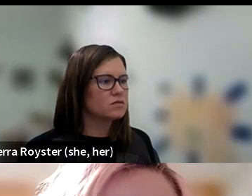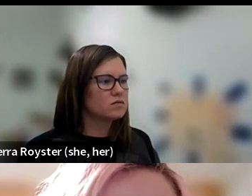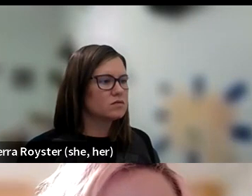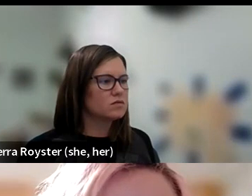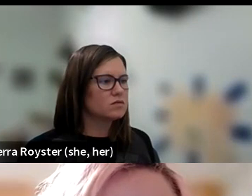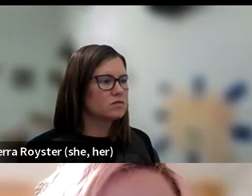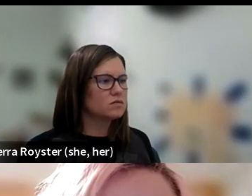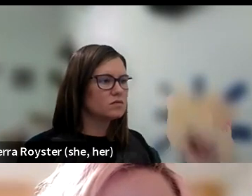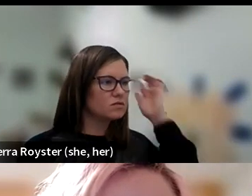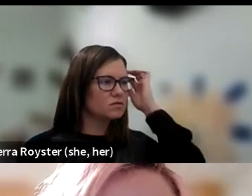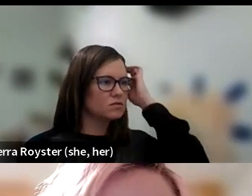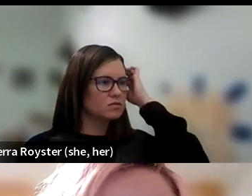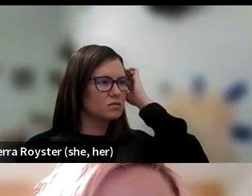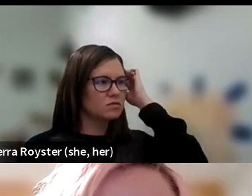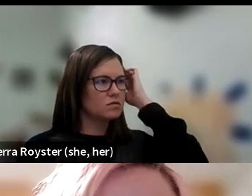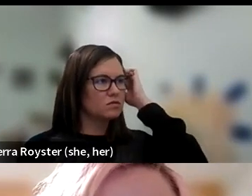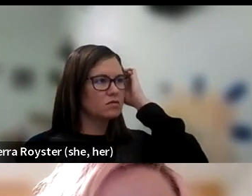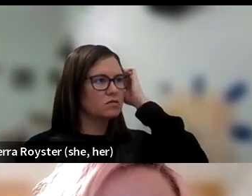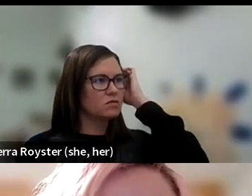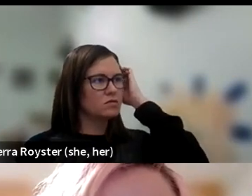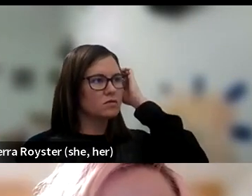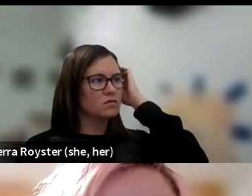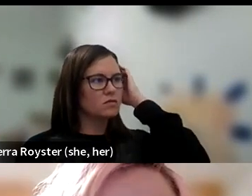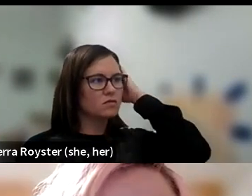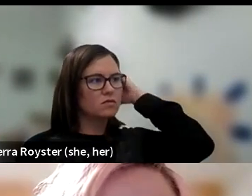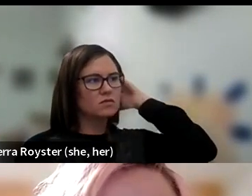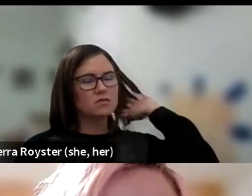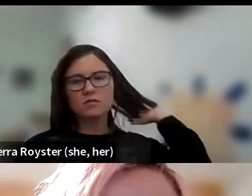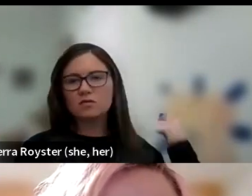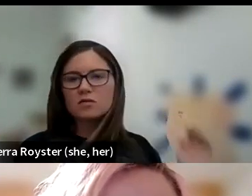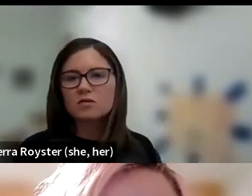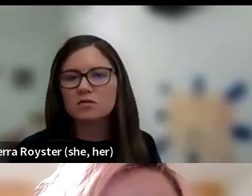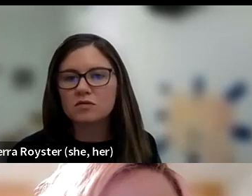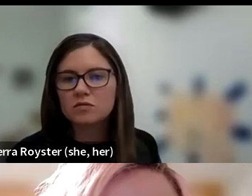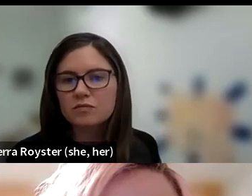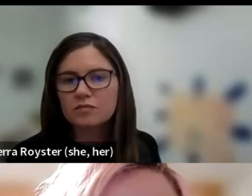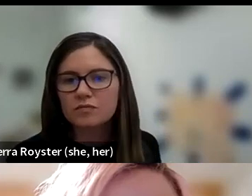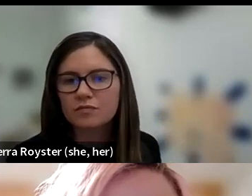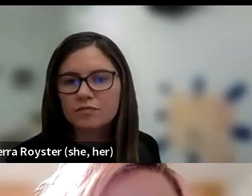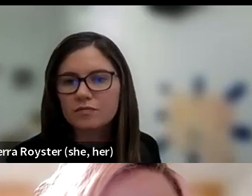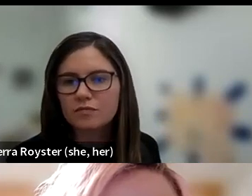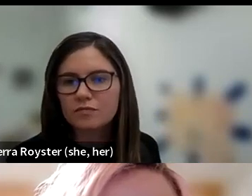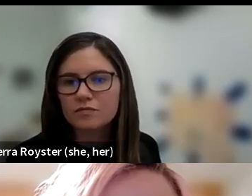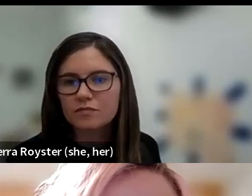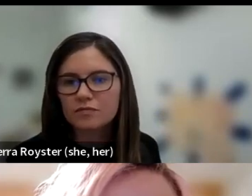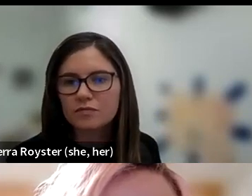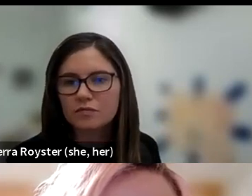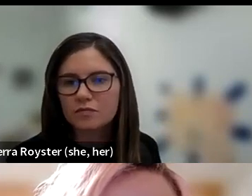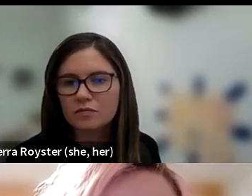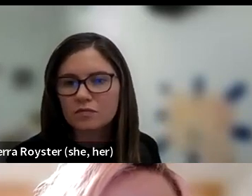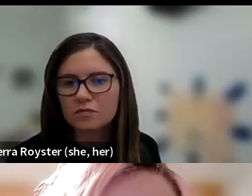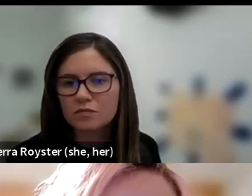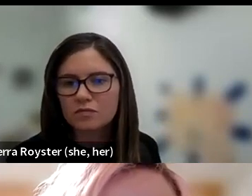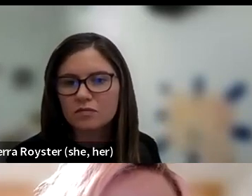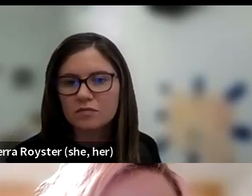if it's required of all public schools to like have a course, and I think it could be a full course that's focused like on civics, on